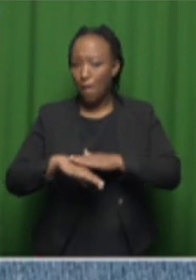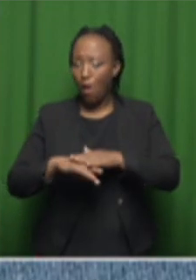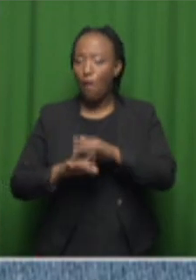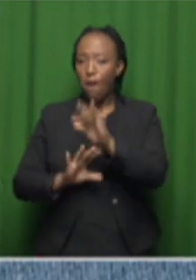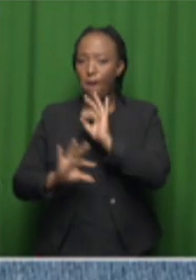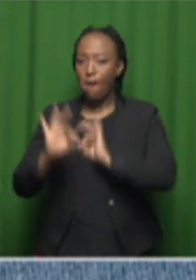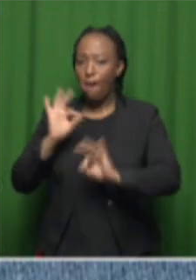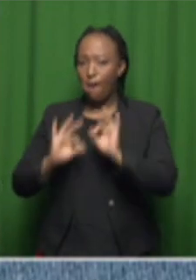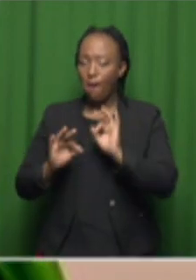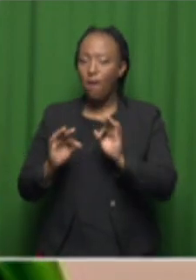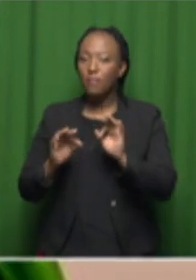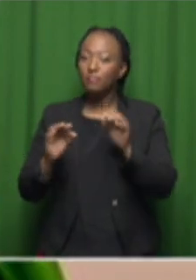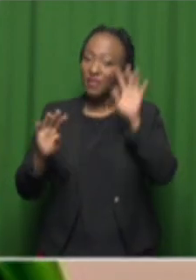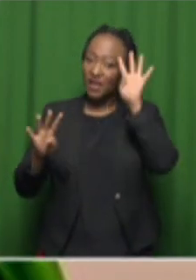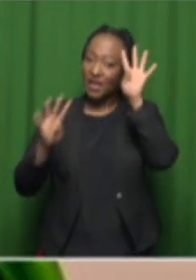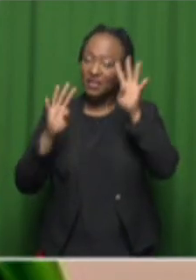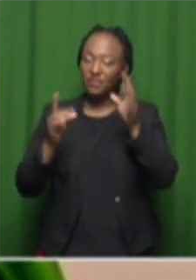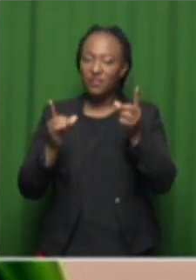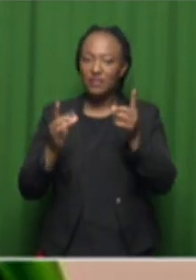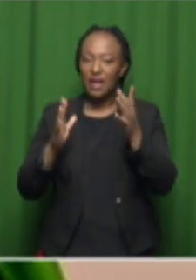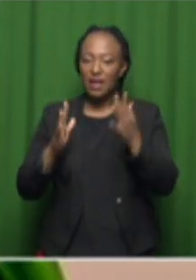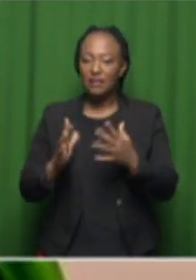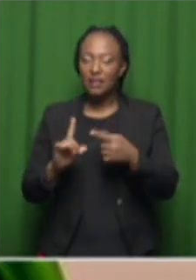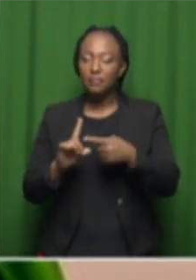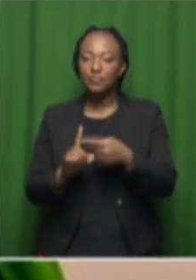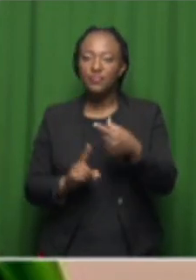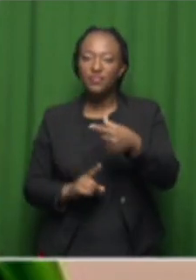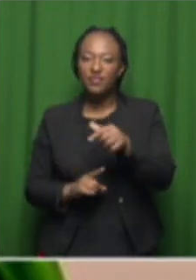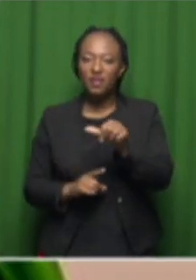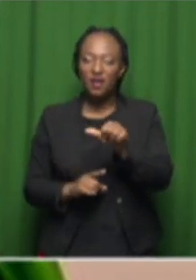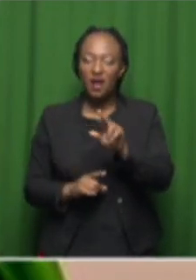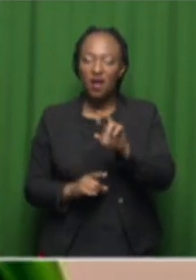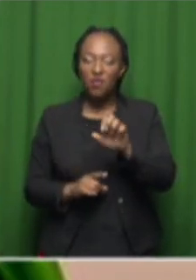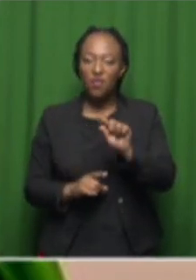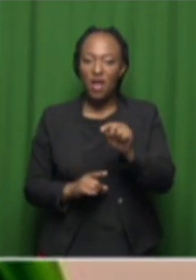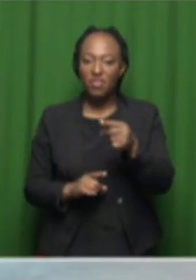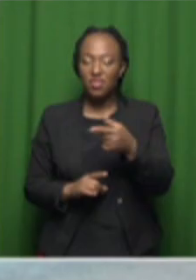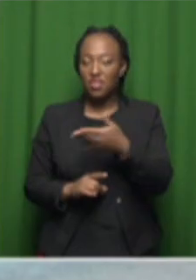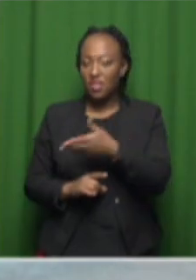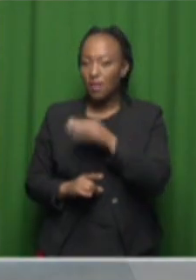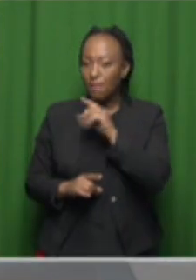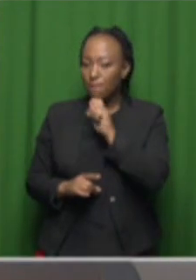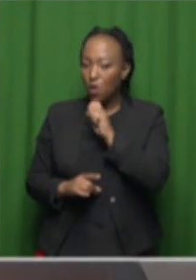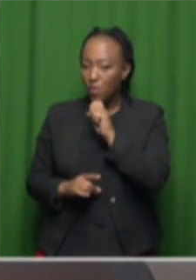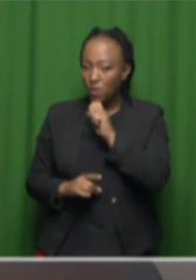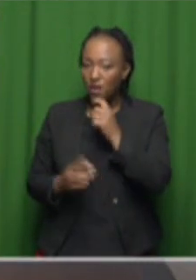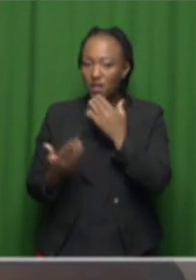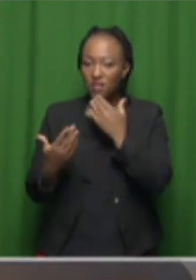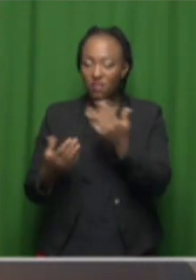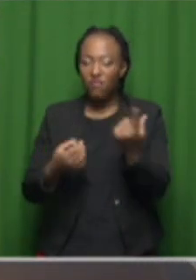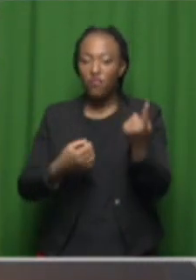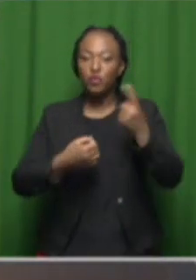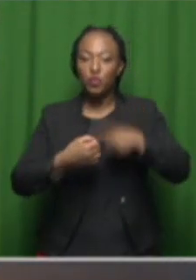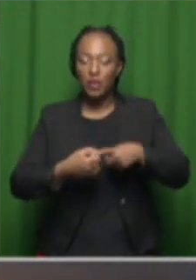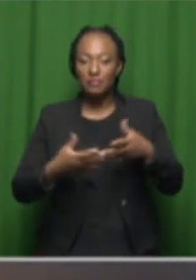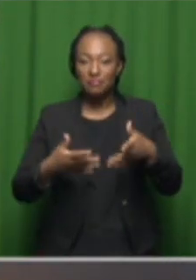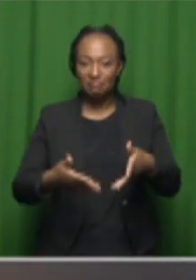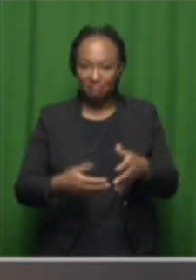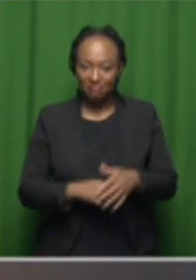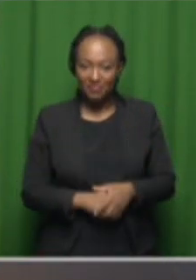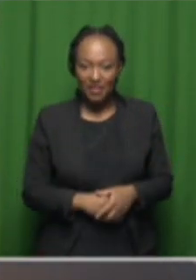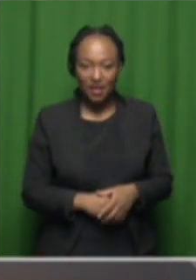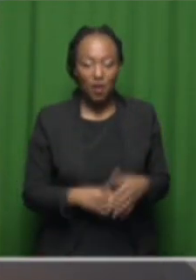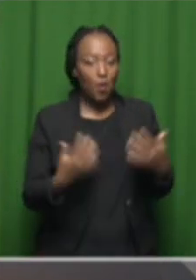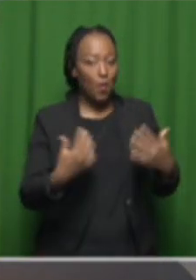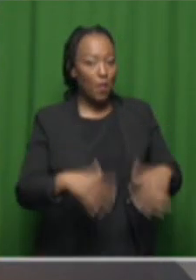this morning, Creative Director Garreth van Niekerk joins us here in studio. Good morning, Garreth. Thanks for joining us at this hour. Morning. Thank you so much. It's early. It's